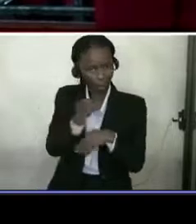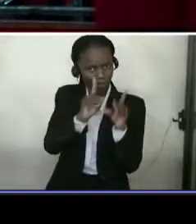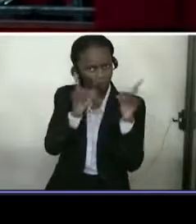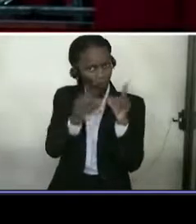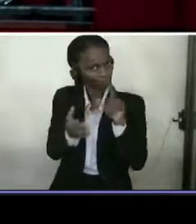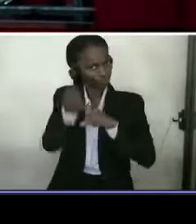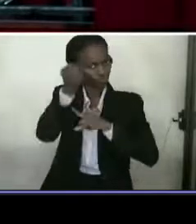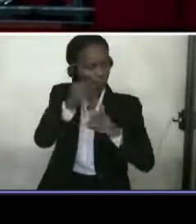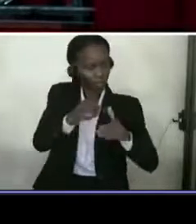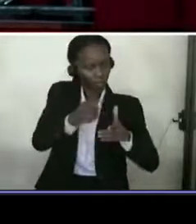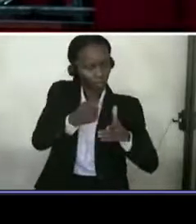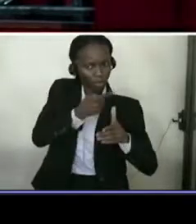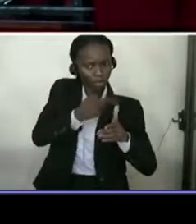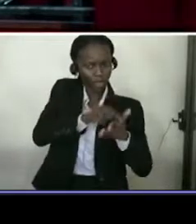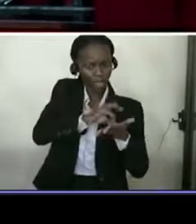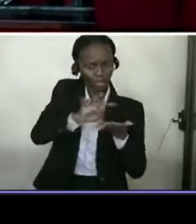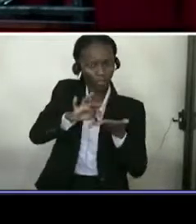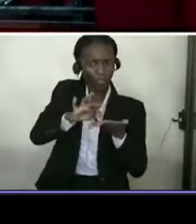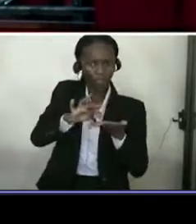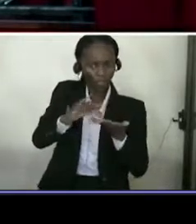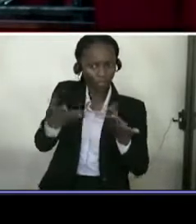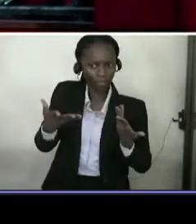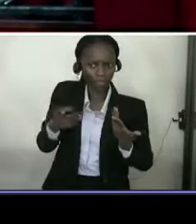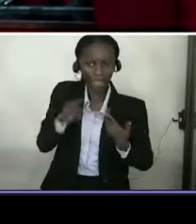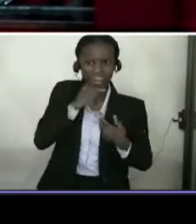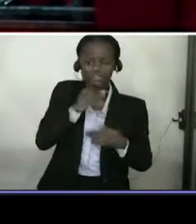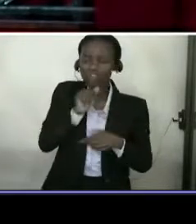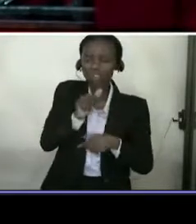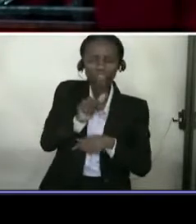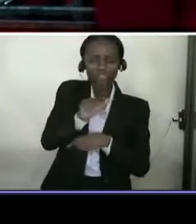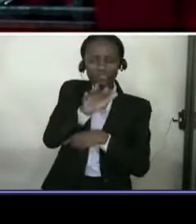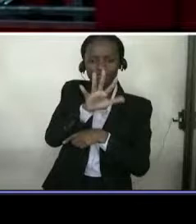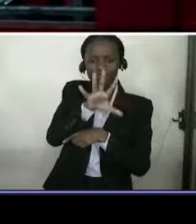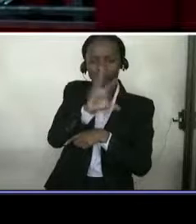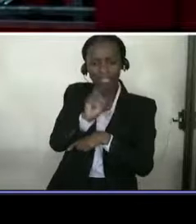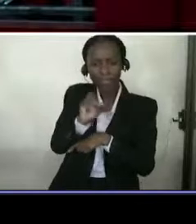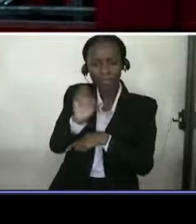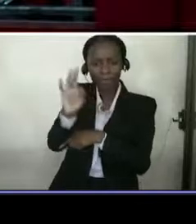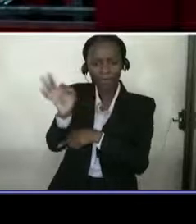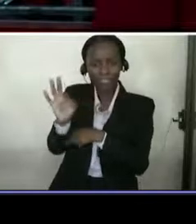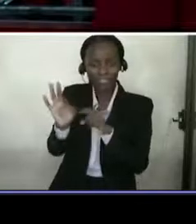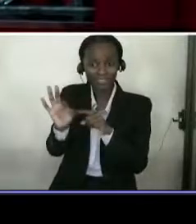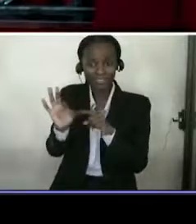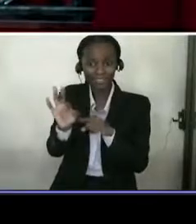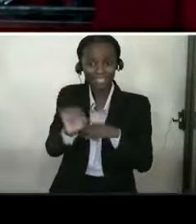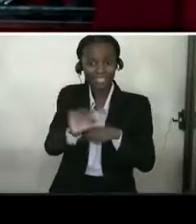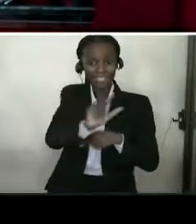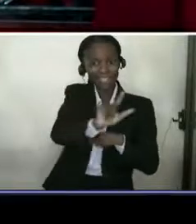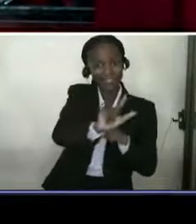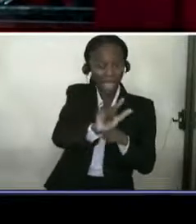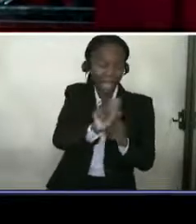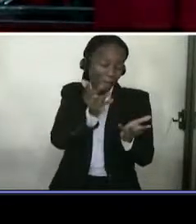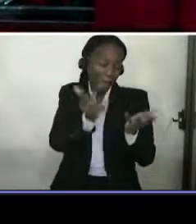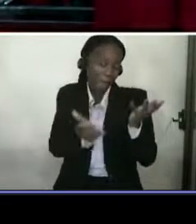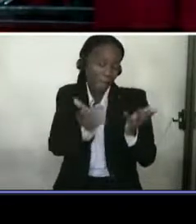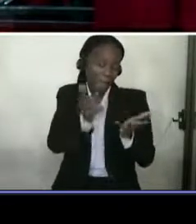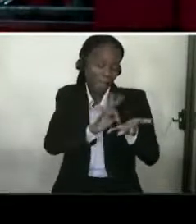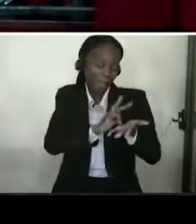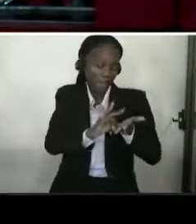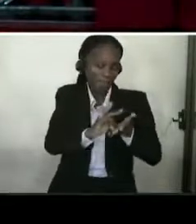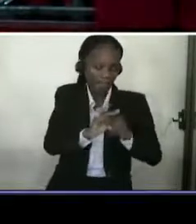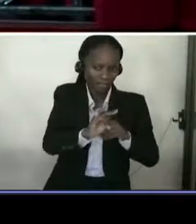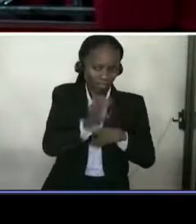Not even 50%. We've got 15 votes. 7 of them might be clean. Do